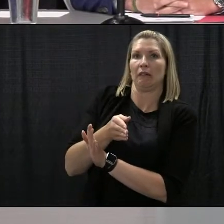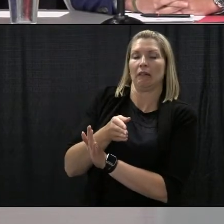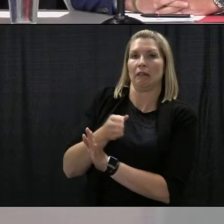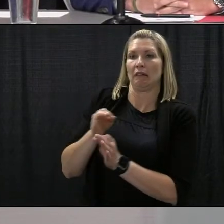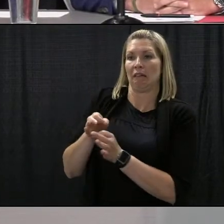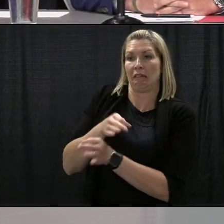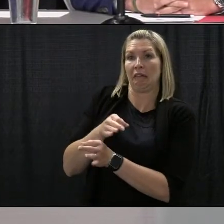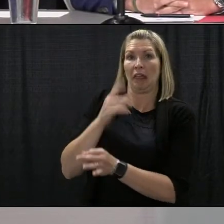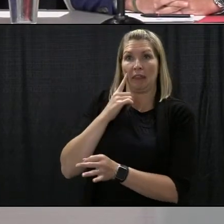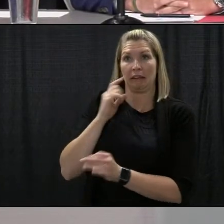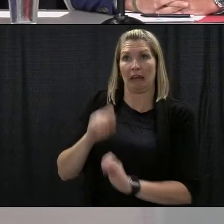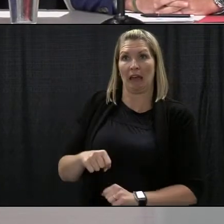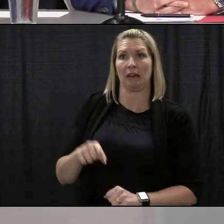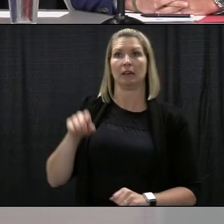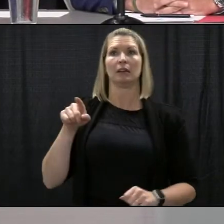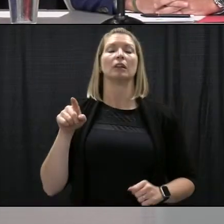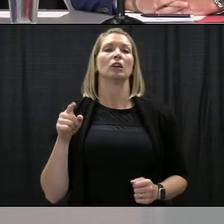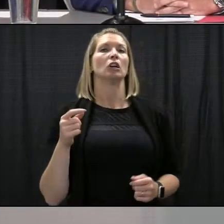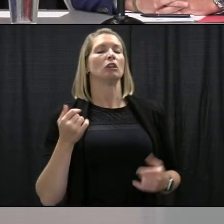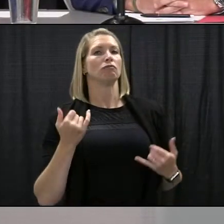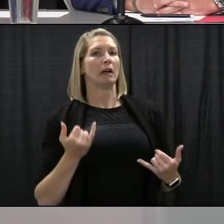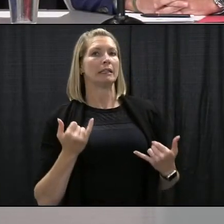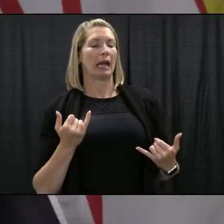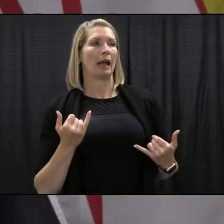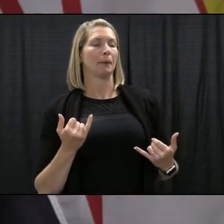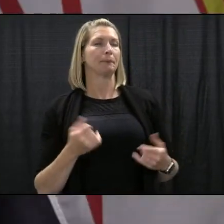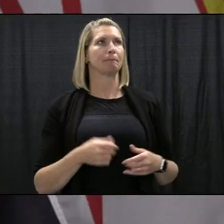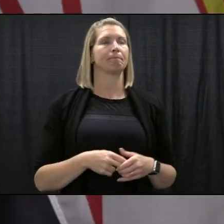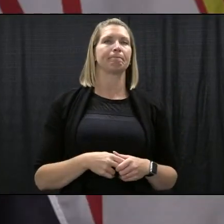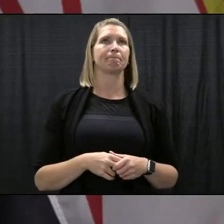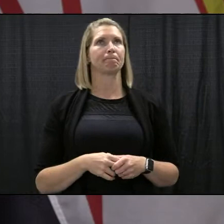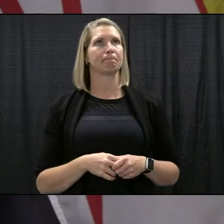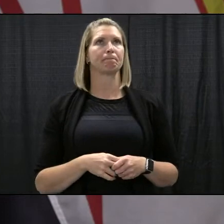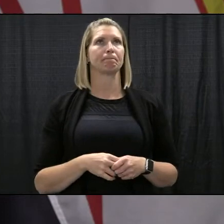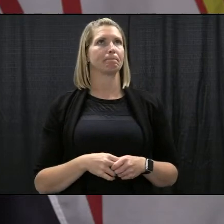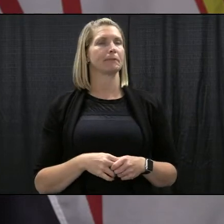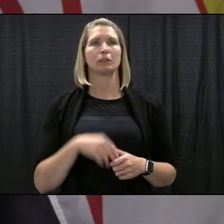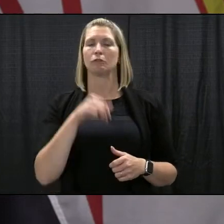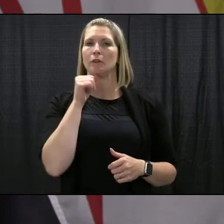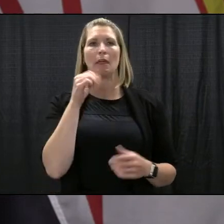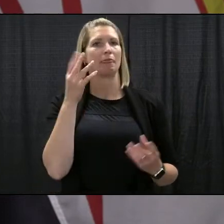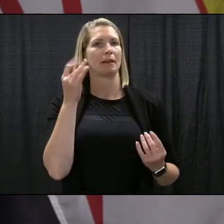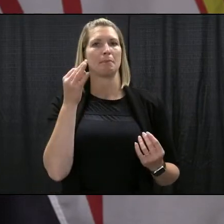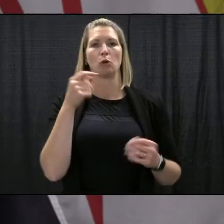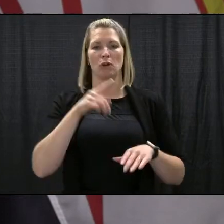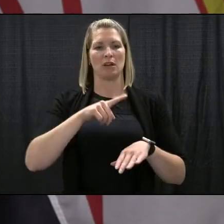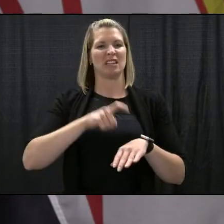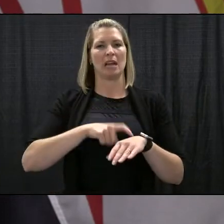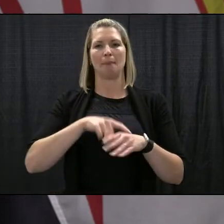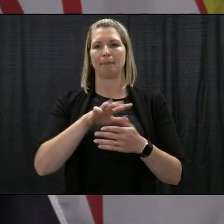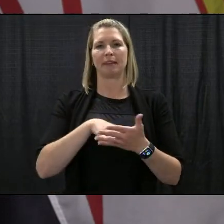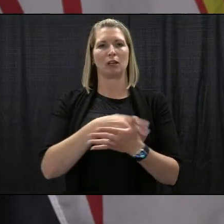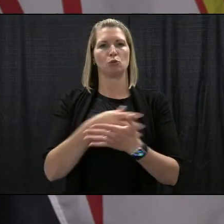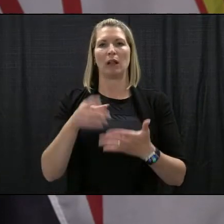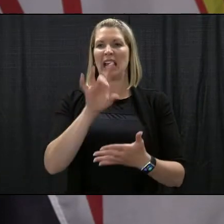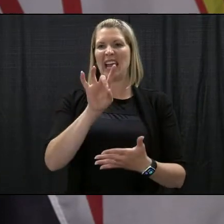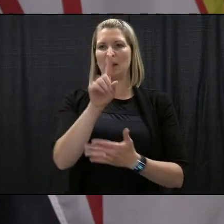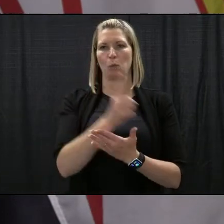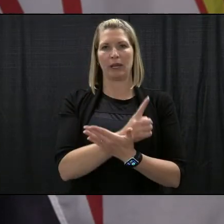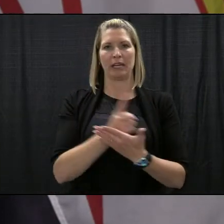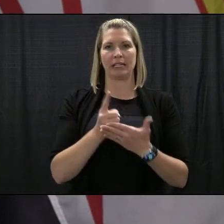So at the moment, we aren't considering that. The manufacturers make